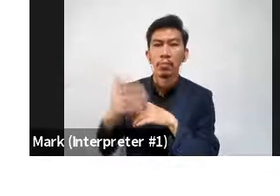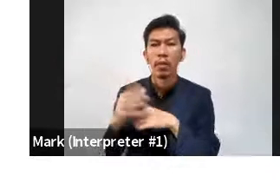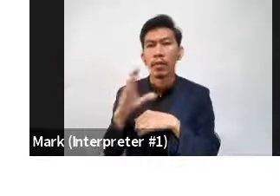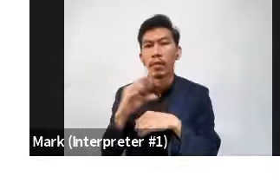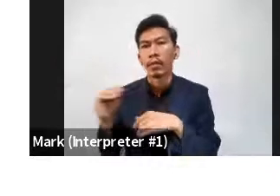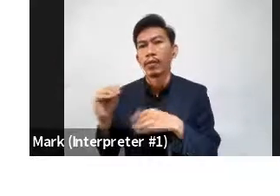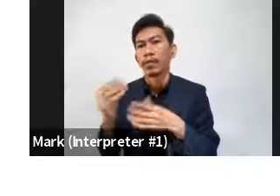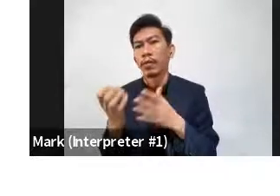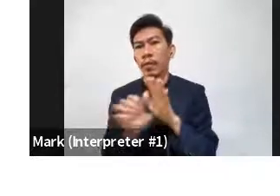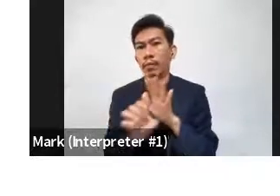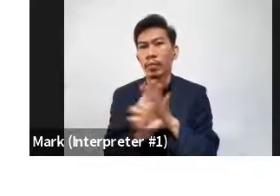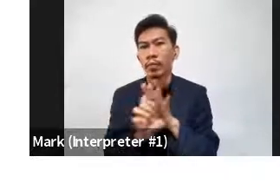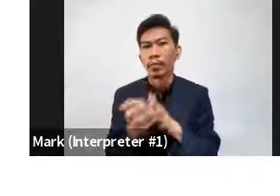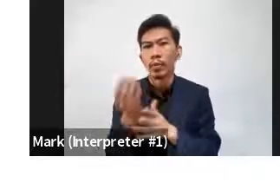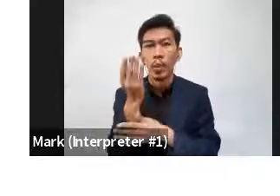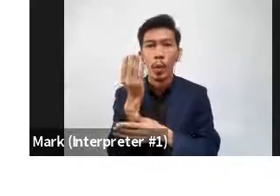back-end workforce, like